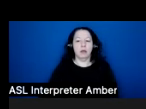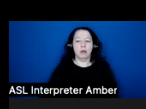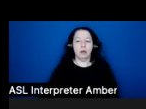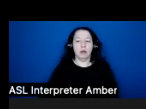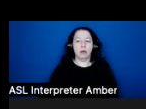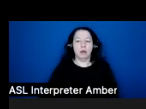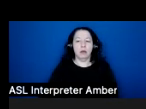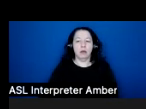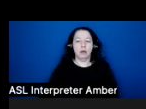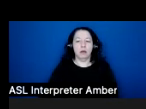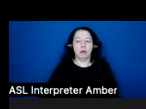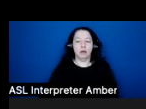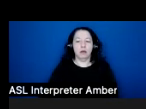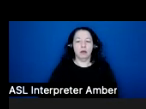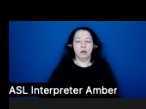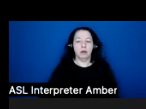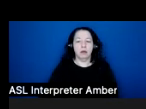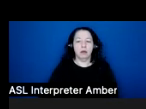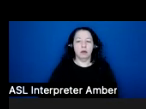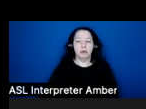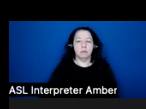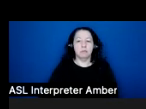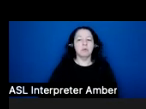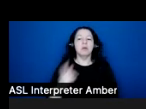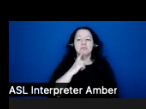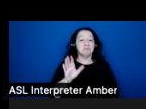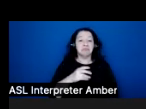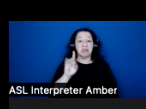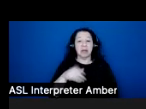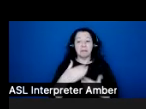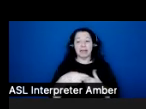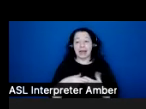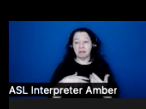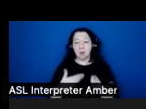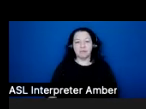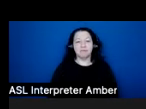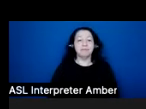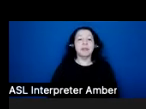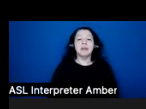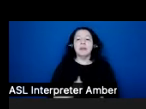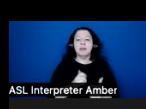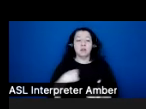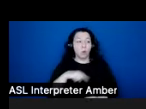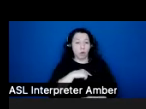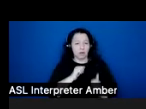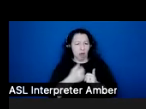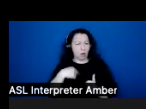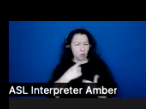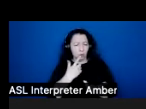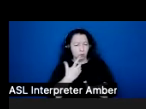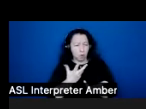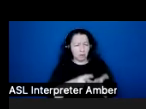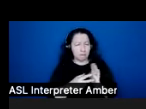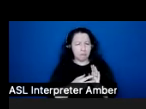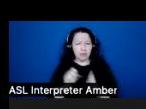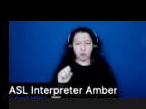Deb, do you want to go to the next one? Okay. So how are we defining sexual harassment in this context? So we're saying that sexual harassment